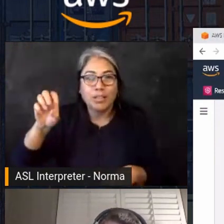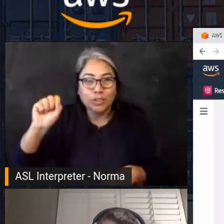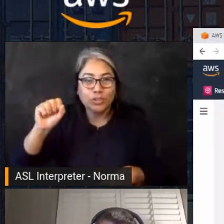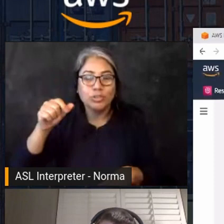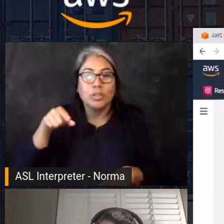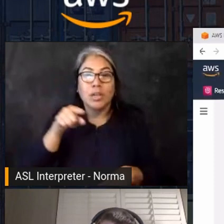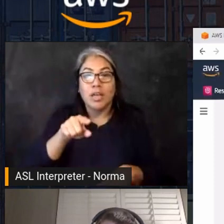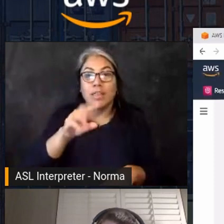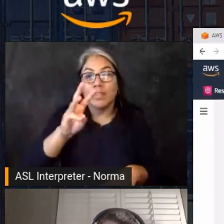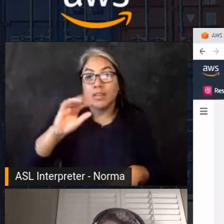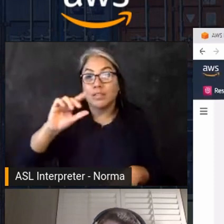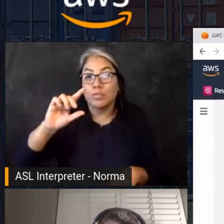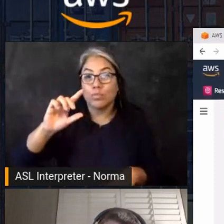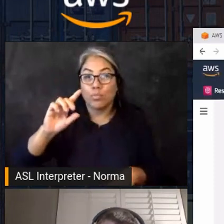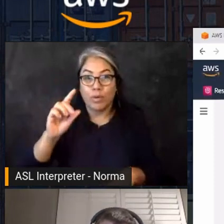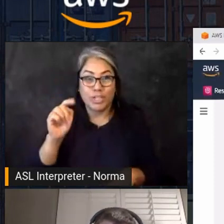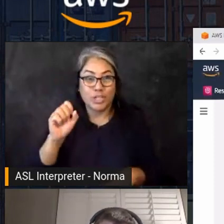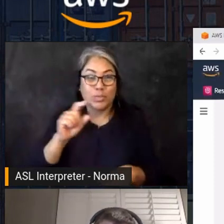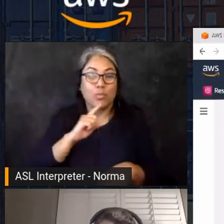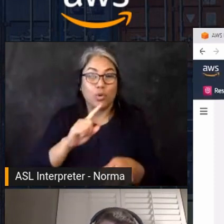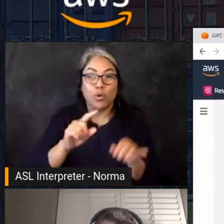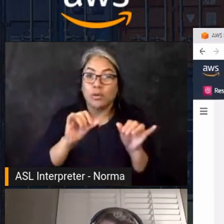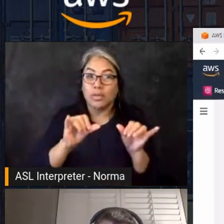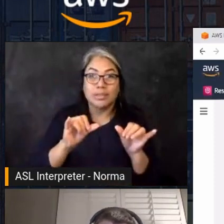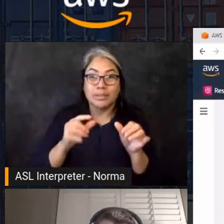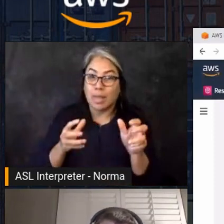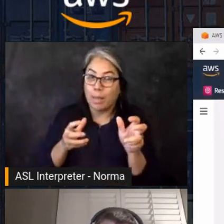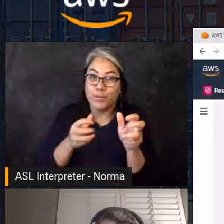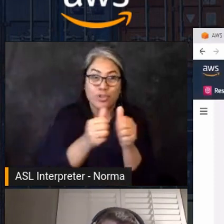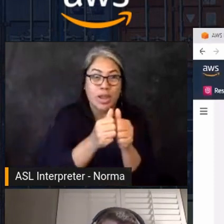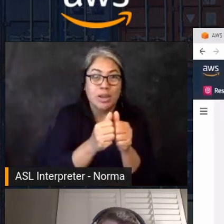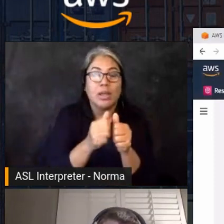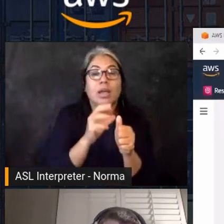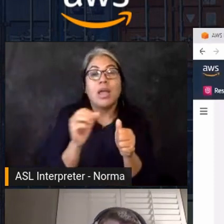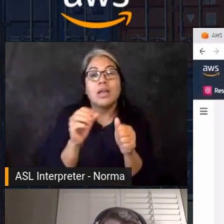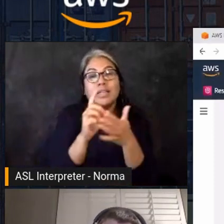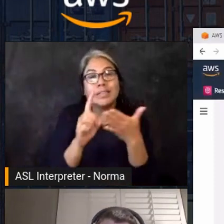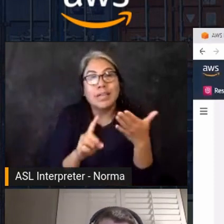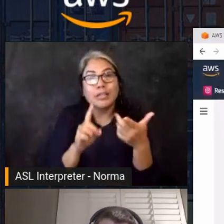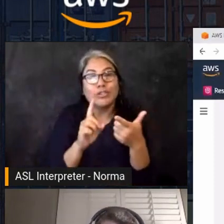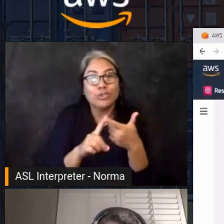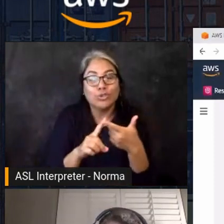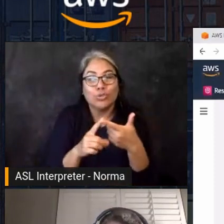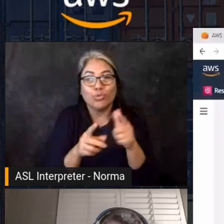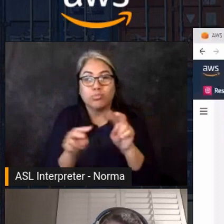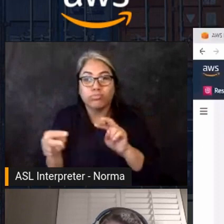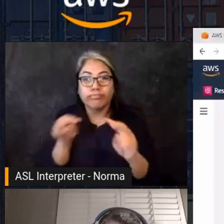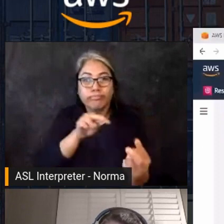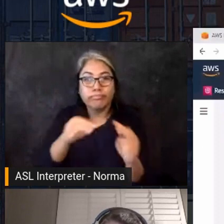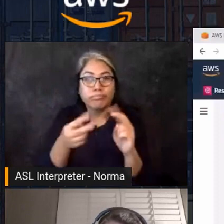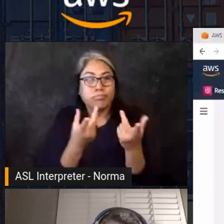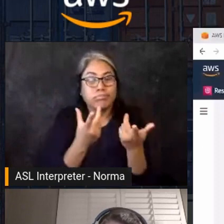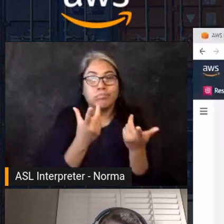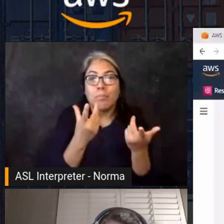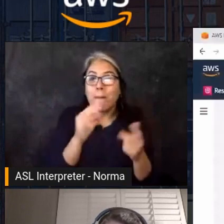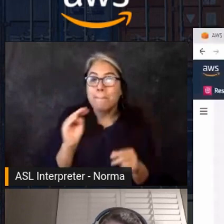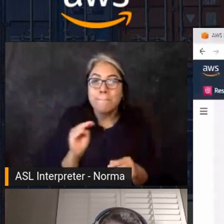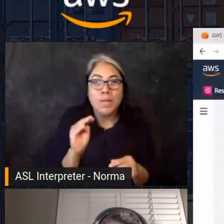will completely stay up to date. And it's designed to be able to slice and dice across potentially millions of metrics.